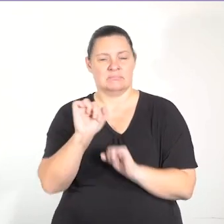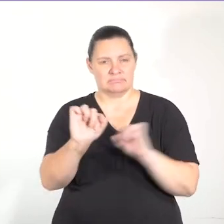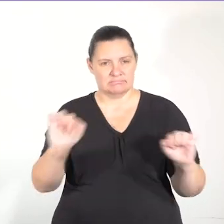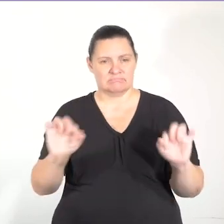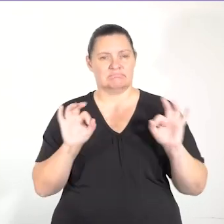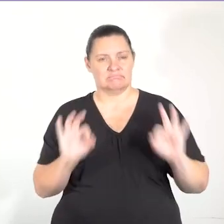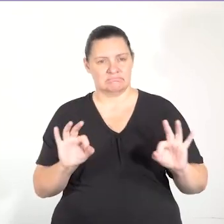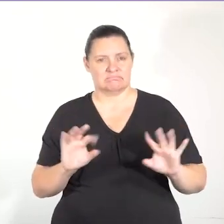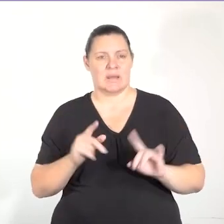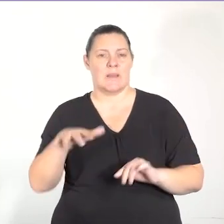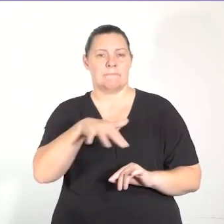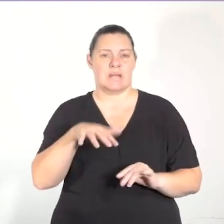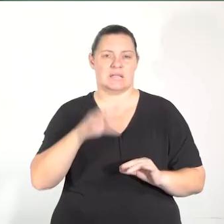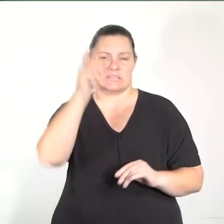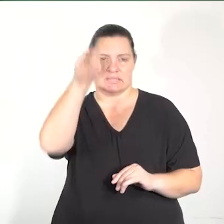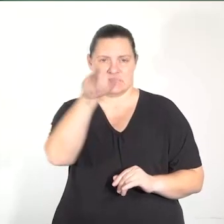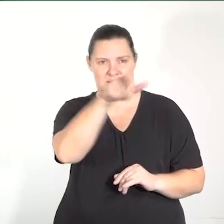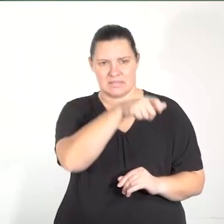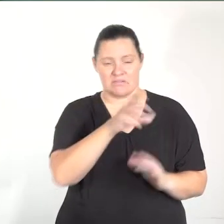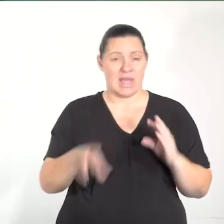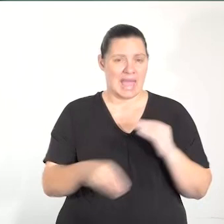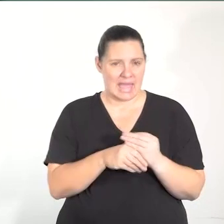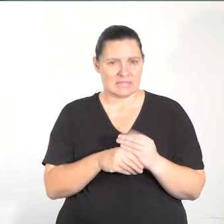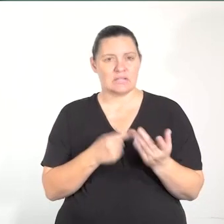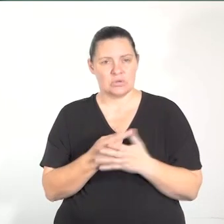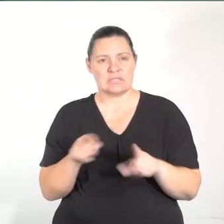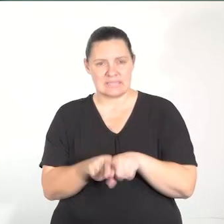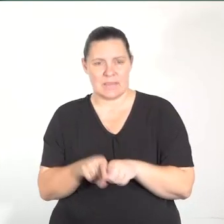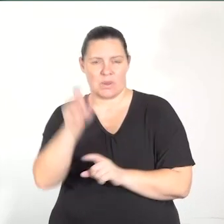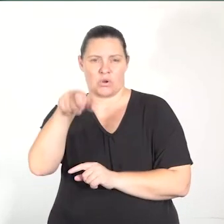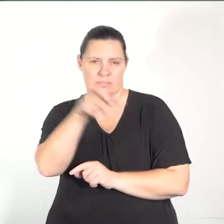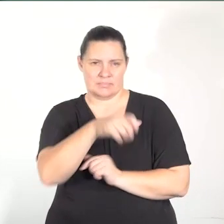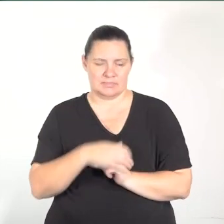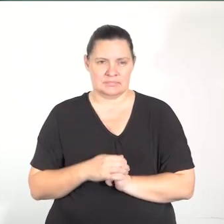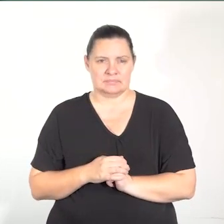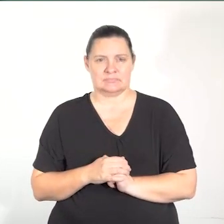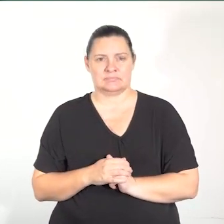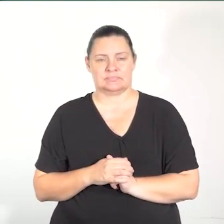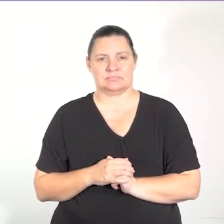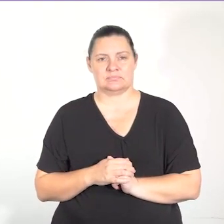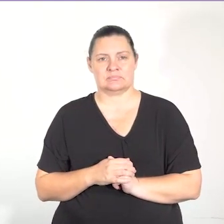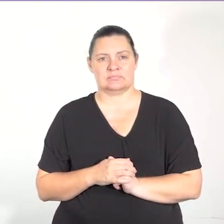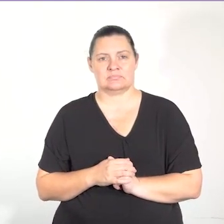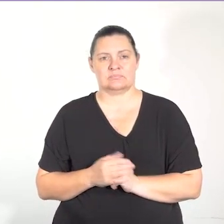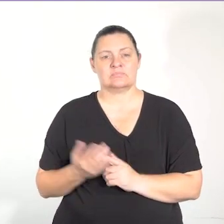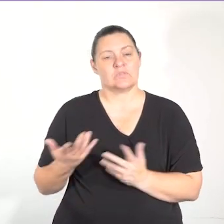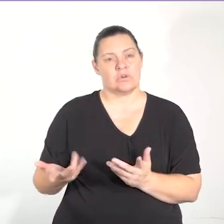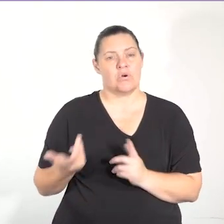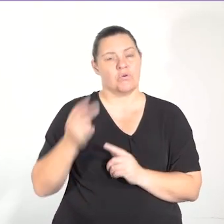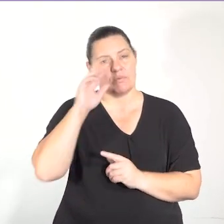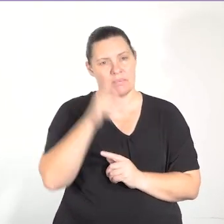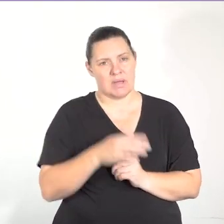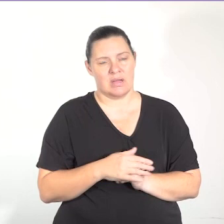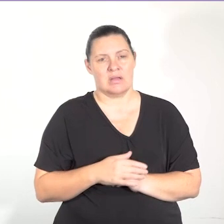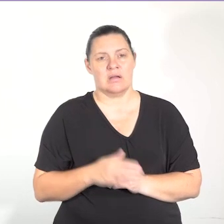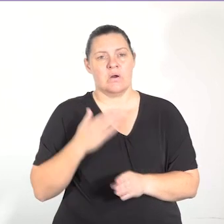its correct placeholder so that when you are adding as per the column. So remember,